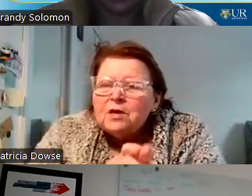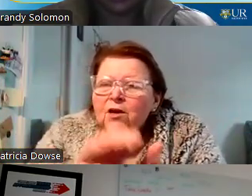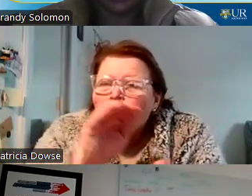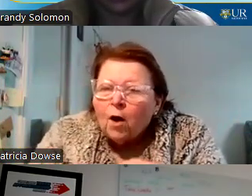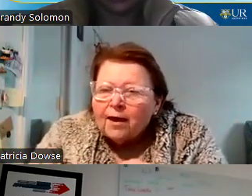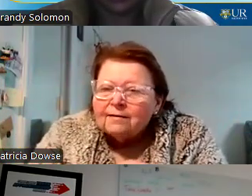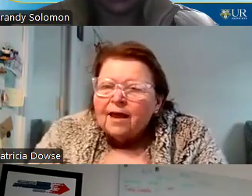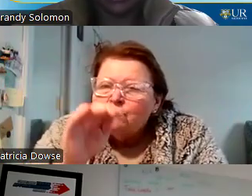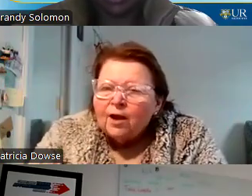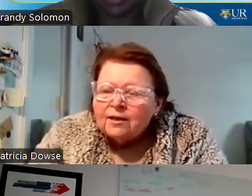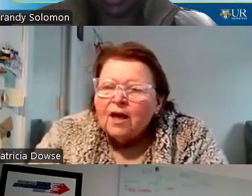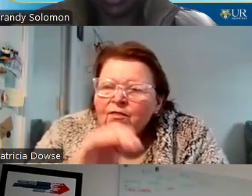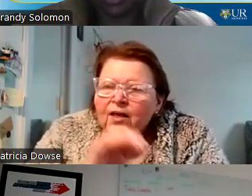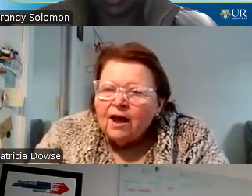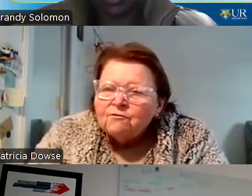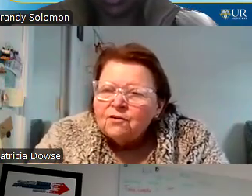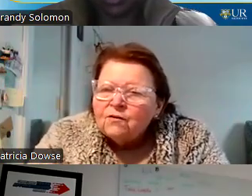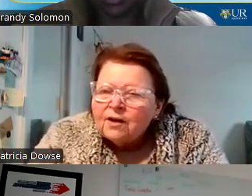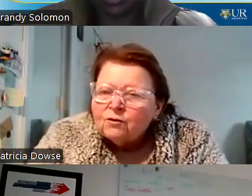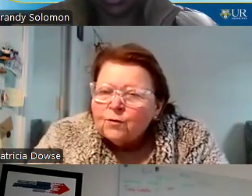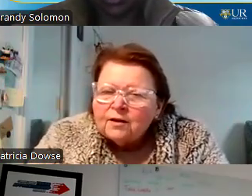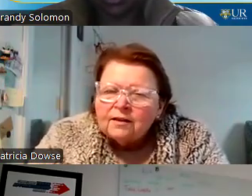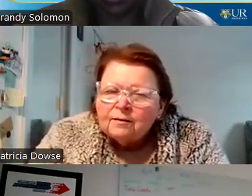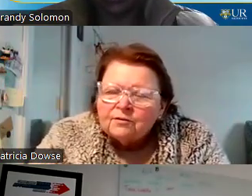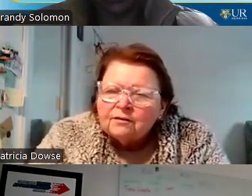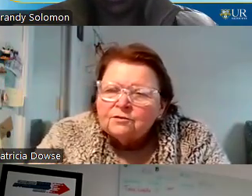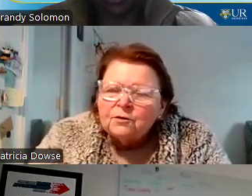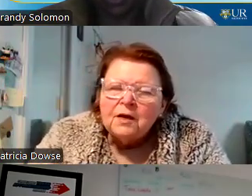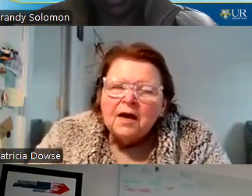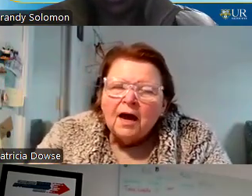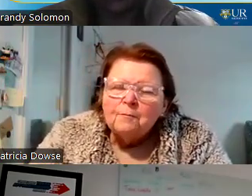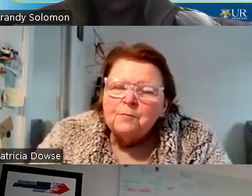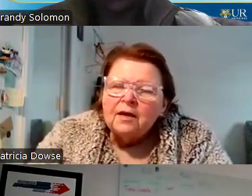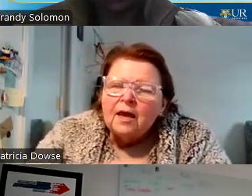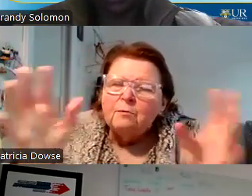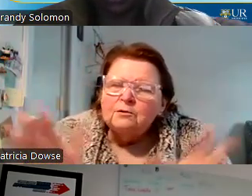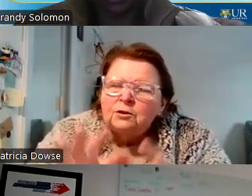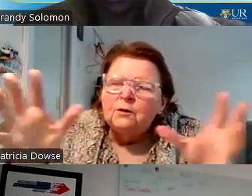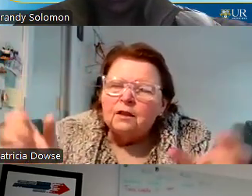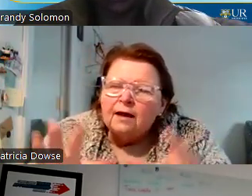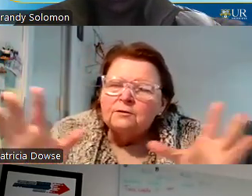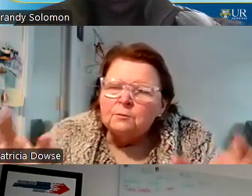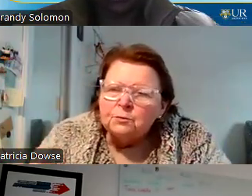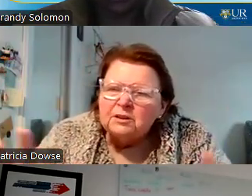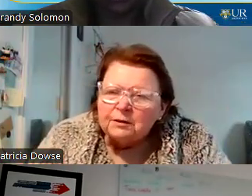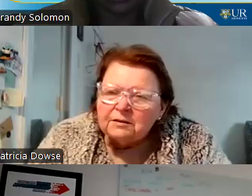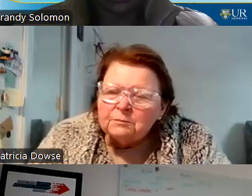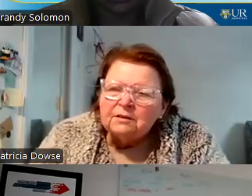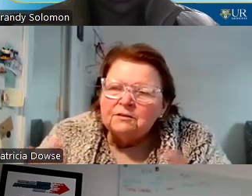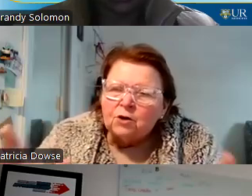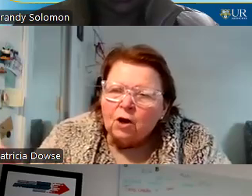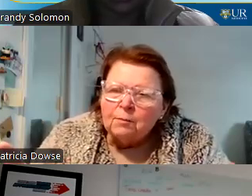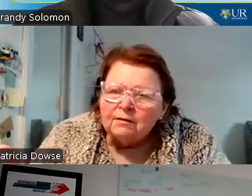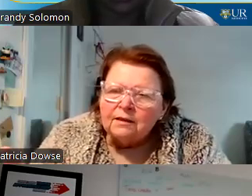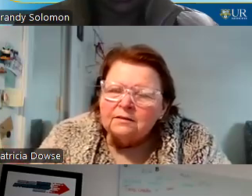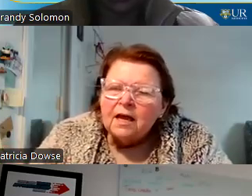to be quiet and regulate. They'll have to figure out how to regulate themselves. So being able to allow someone to express